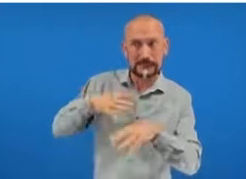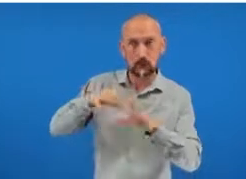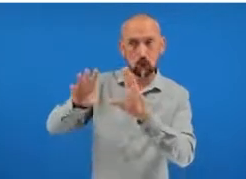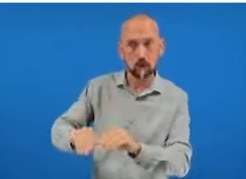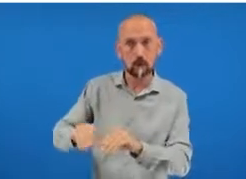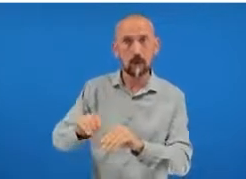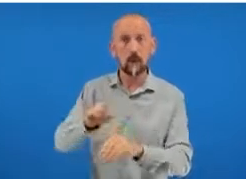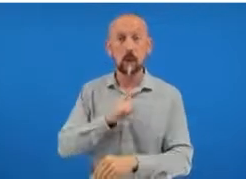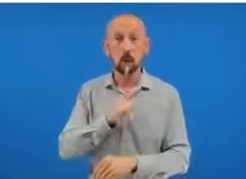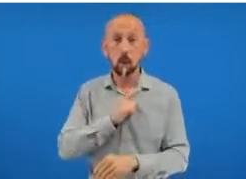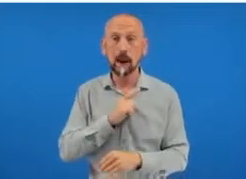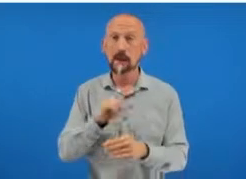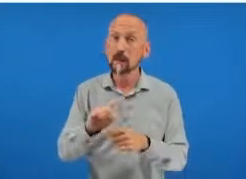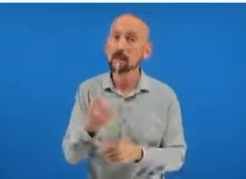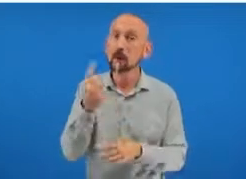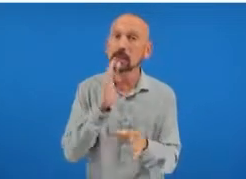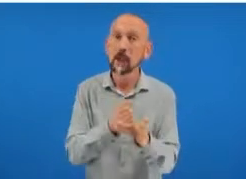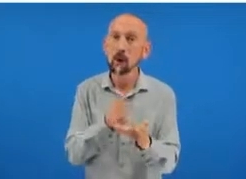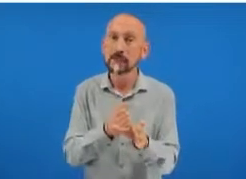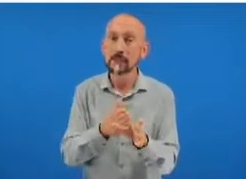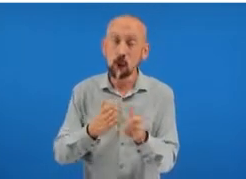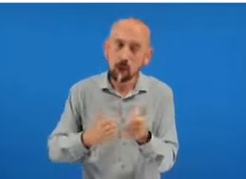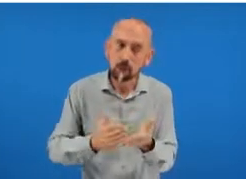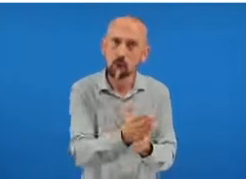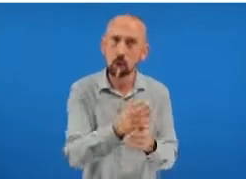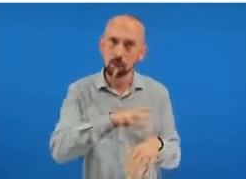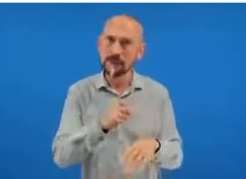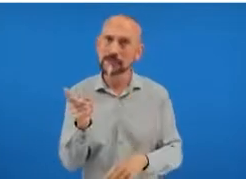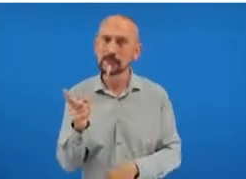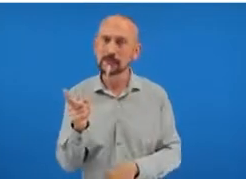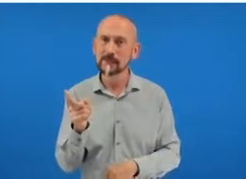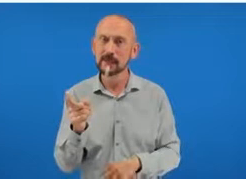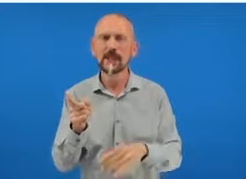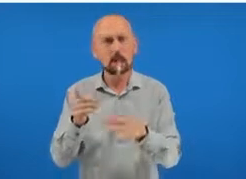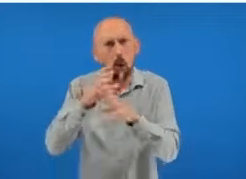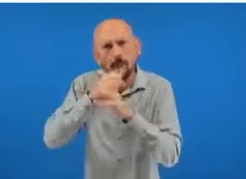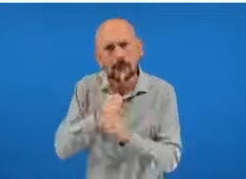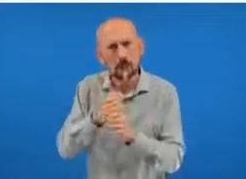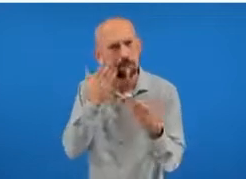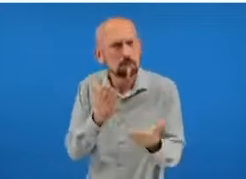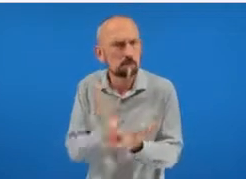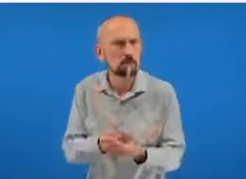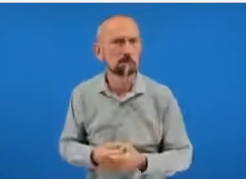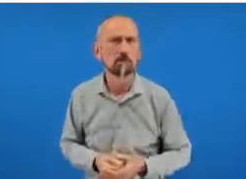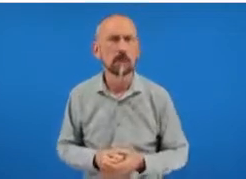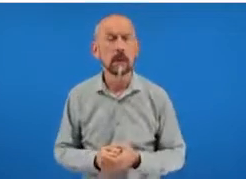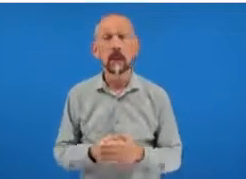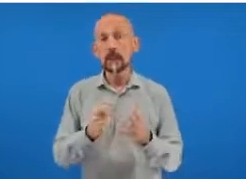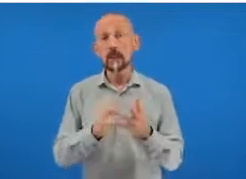employed by the police, even though it was confidential. So I think, the answer is